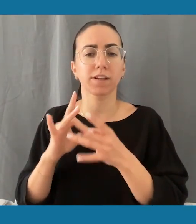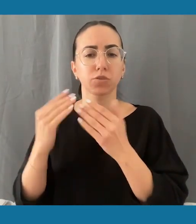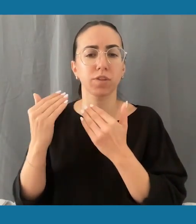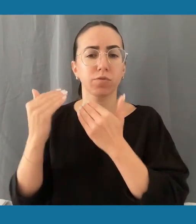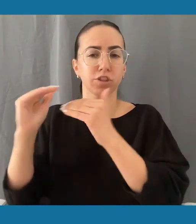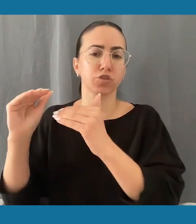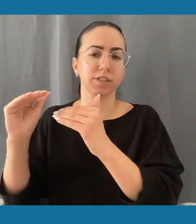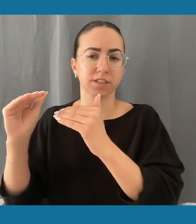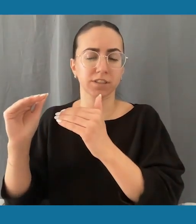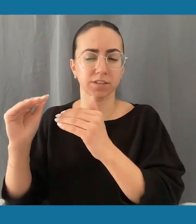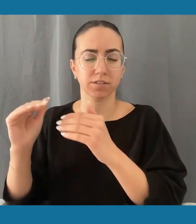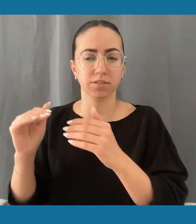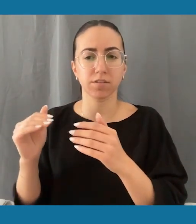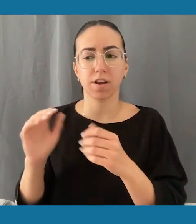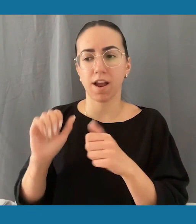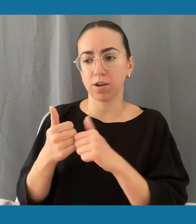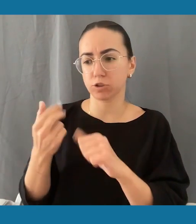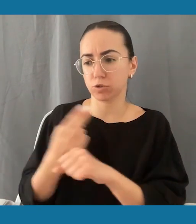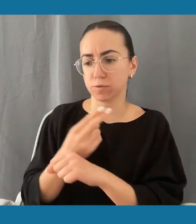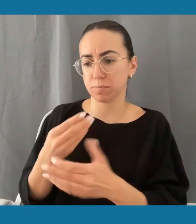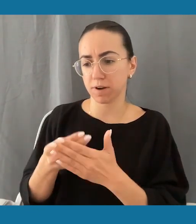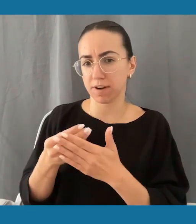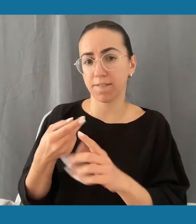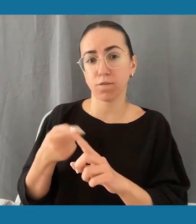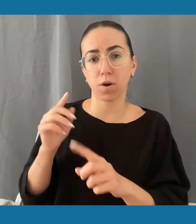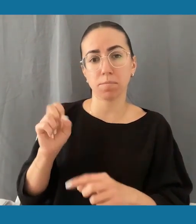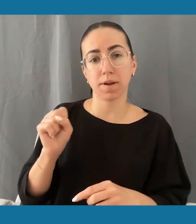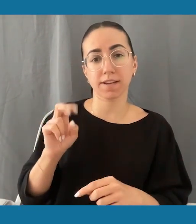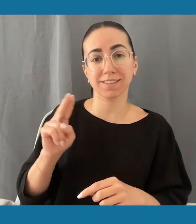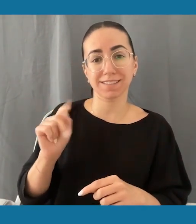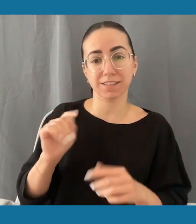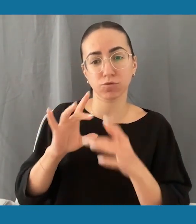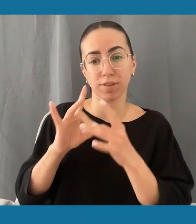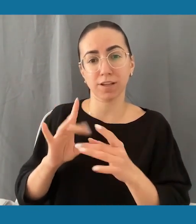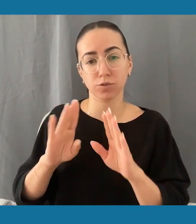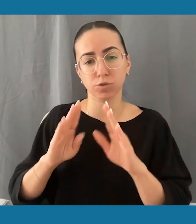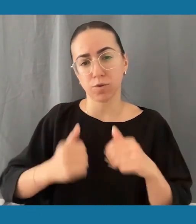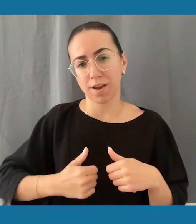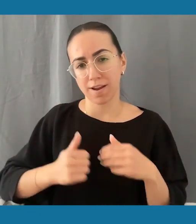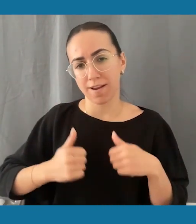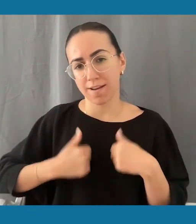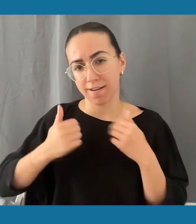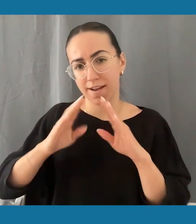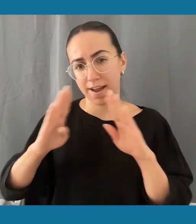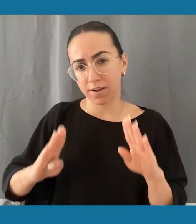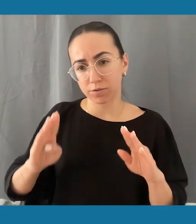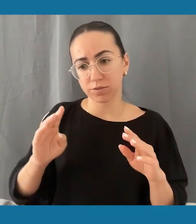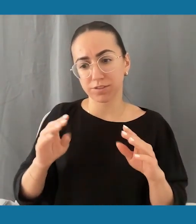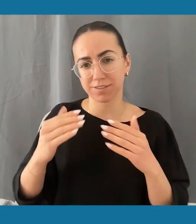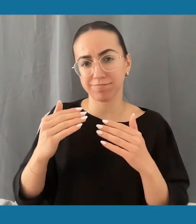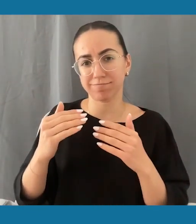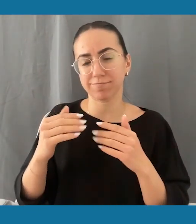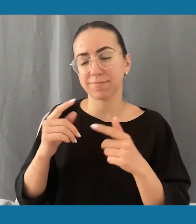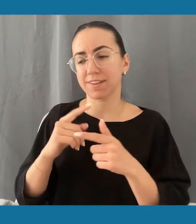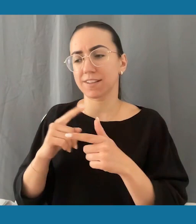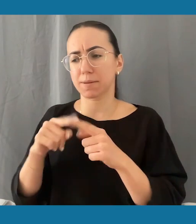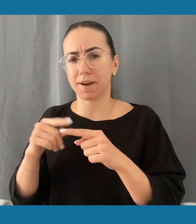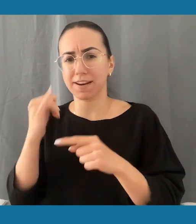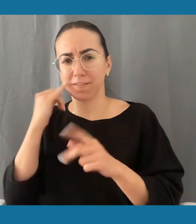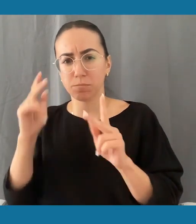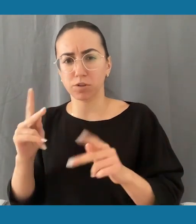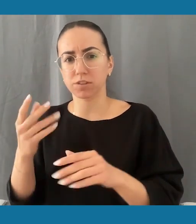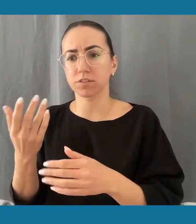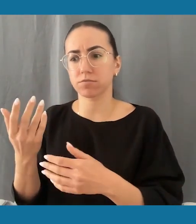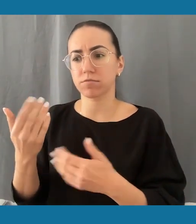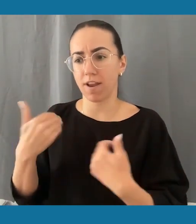needs trust for housing expenses if a person is on SSI. And we're going to go over the more expansive use of monies held